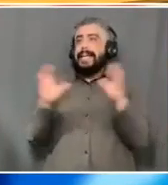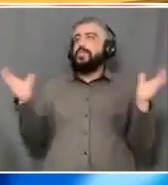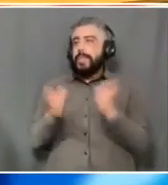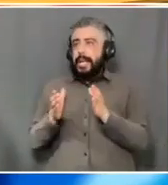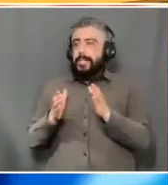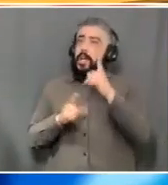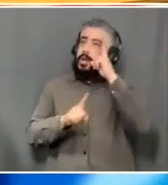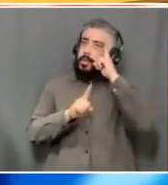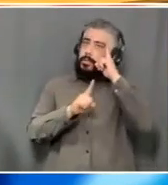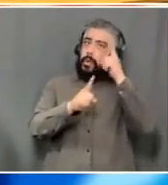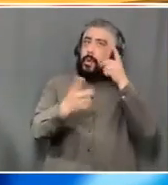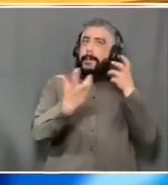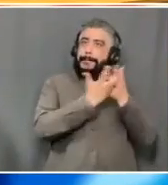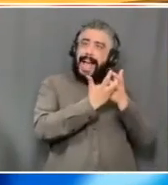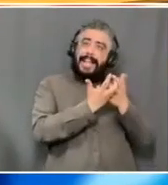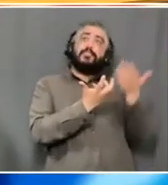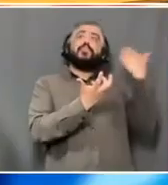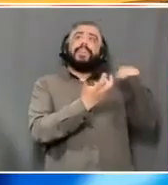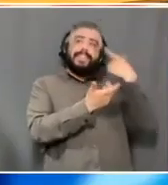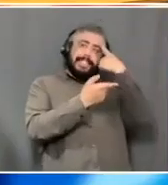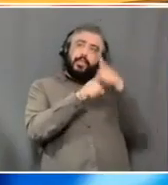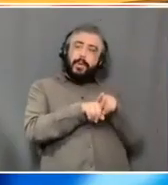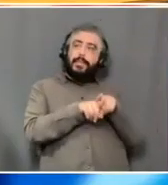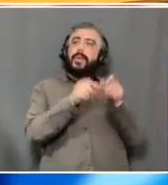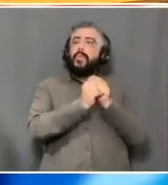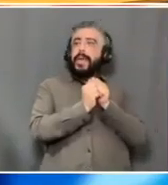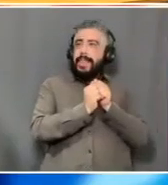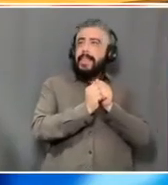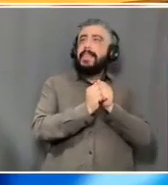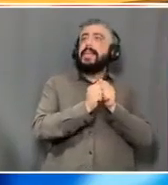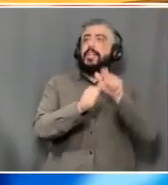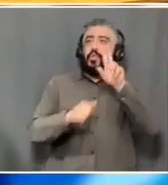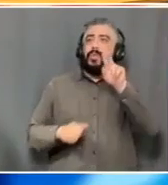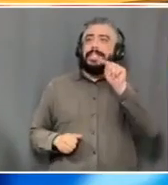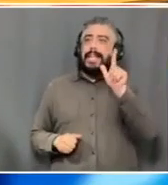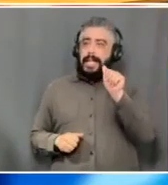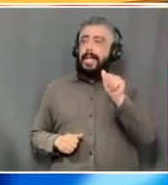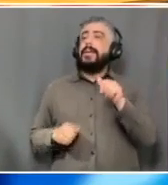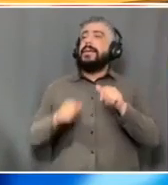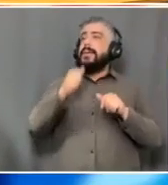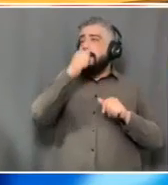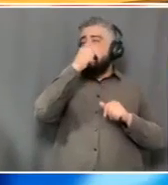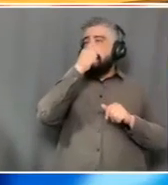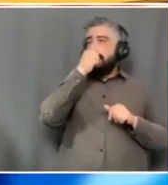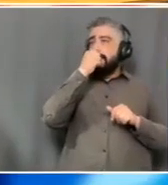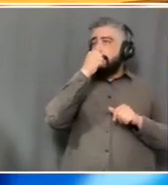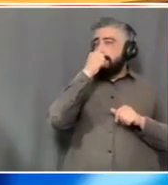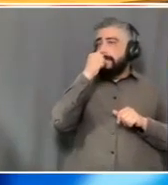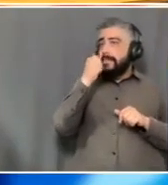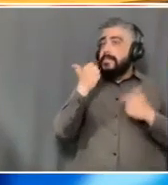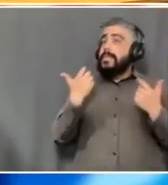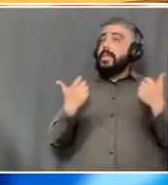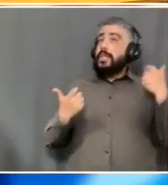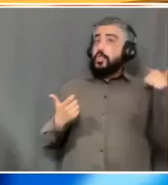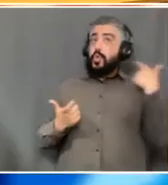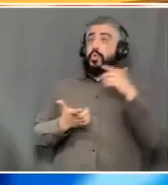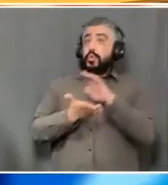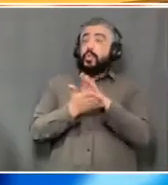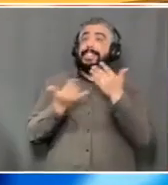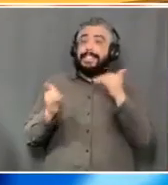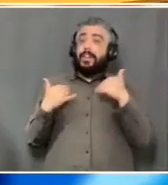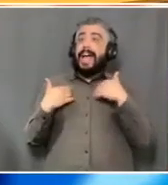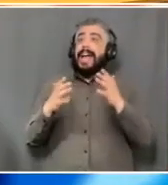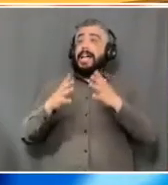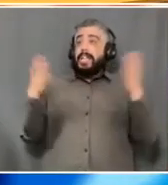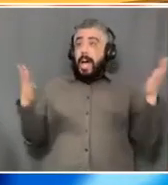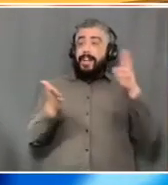previous agreement with UTLA. And so schools that still had substantial declines in